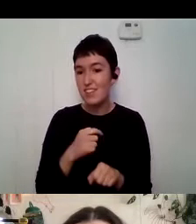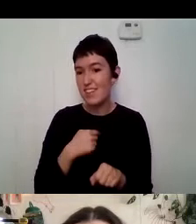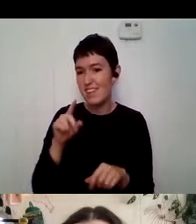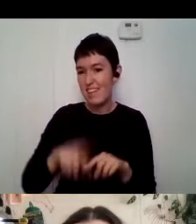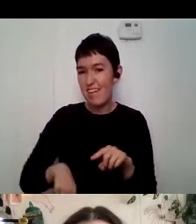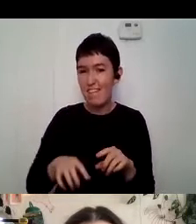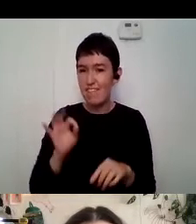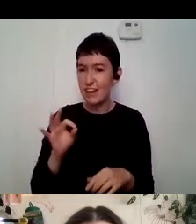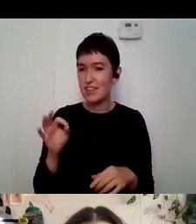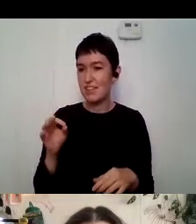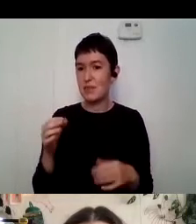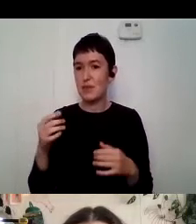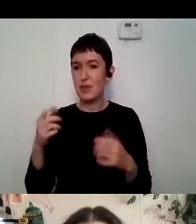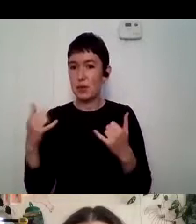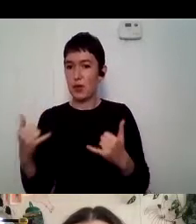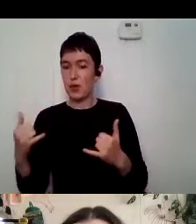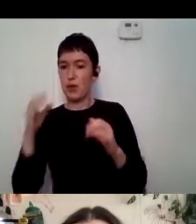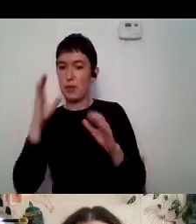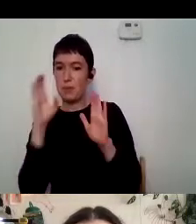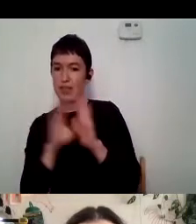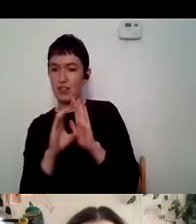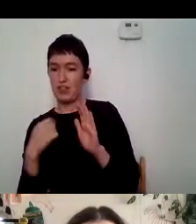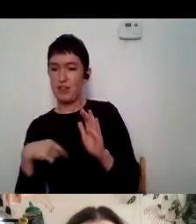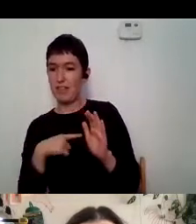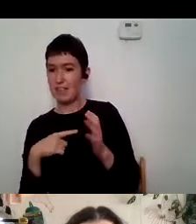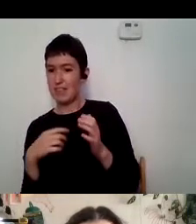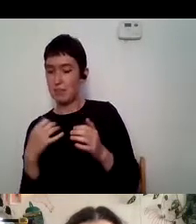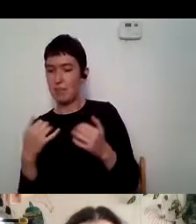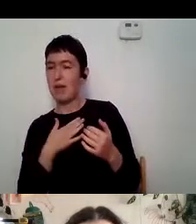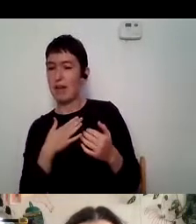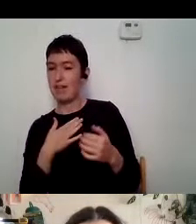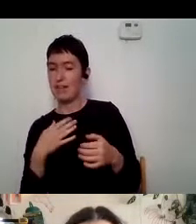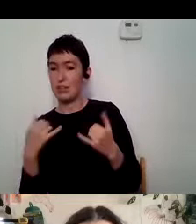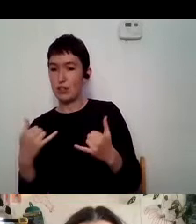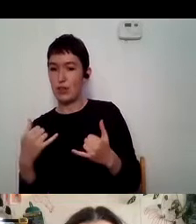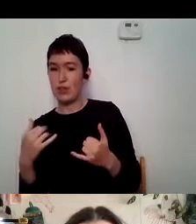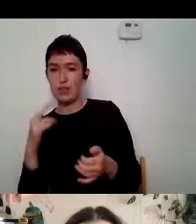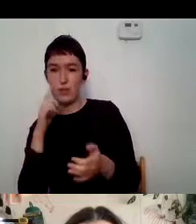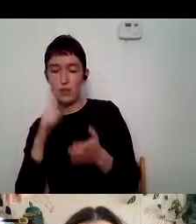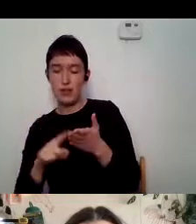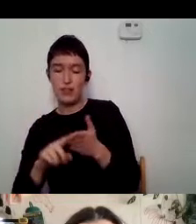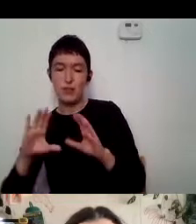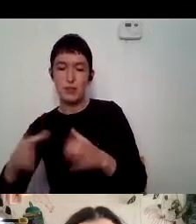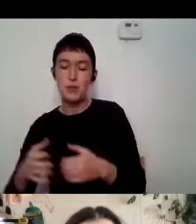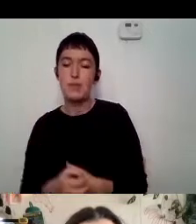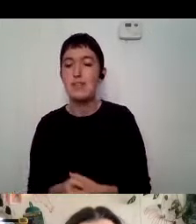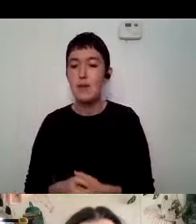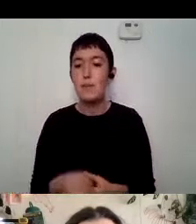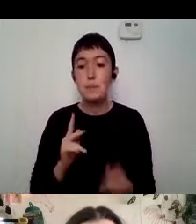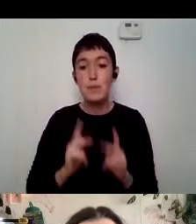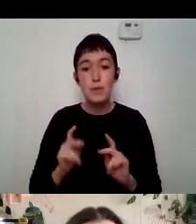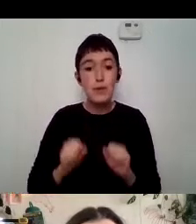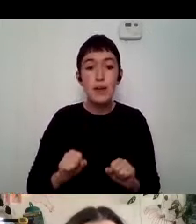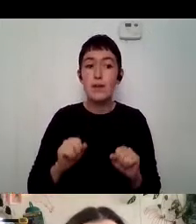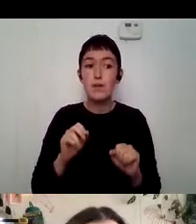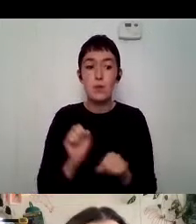also really great. I just couldn't find any pictures to show them, but really the people that you get to work with in this field are really incredible